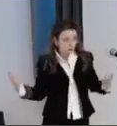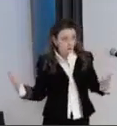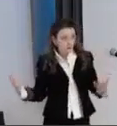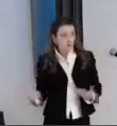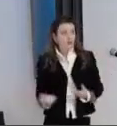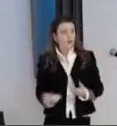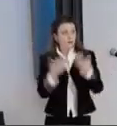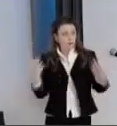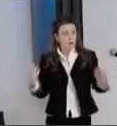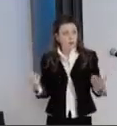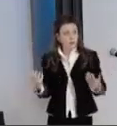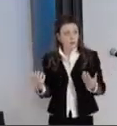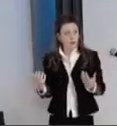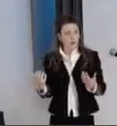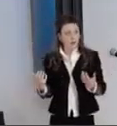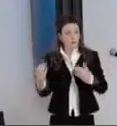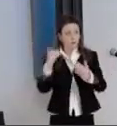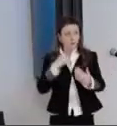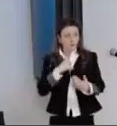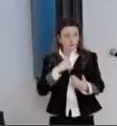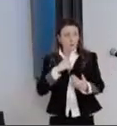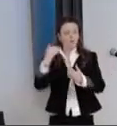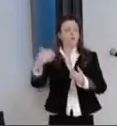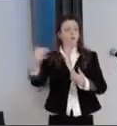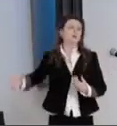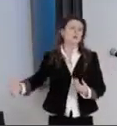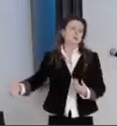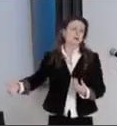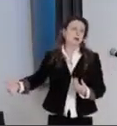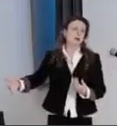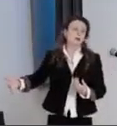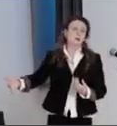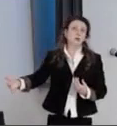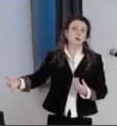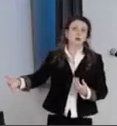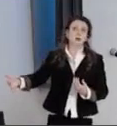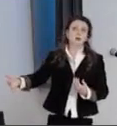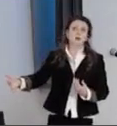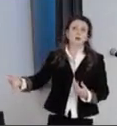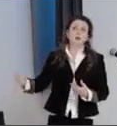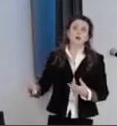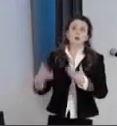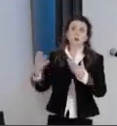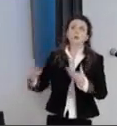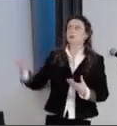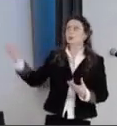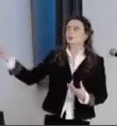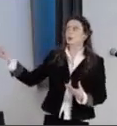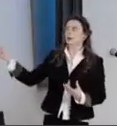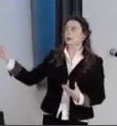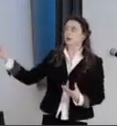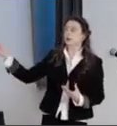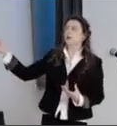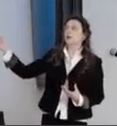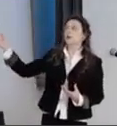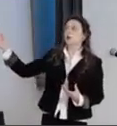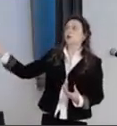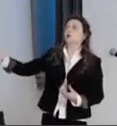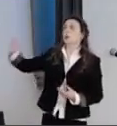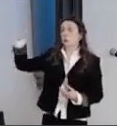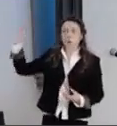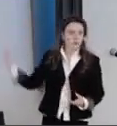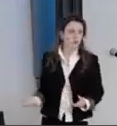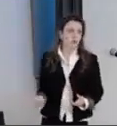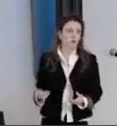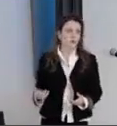enriched experience by moving beyond appearances and sort of getting to know the deeper nature